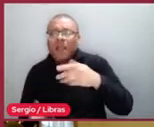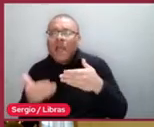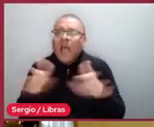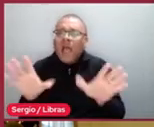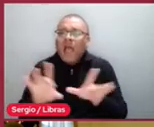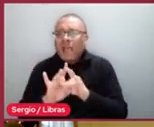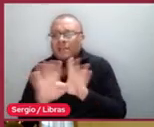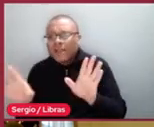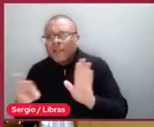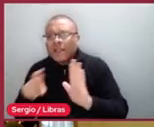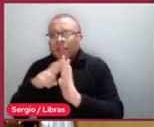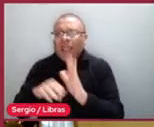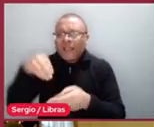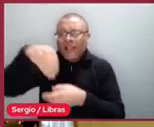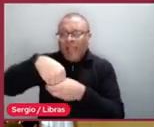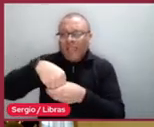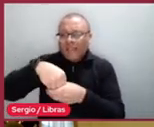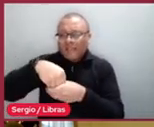inside roles.